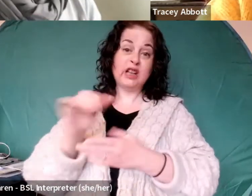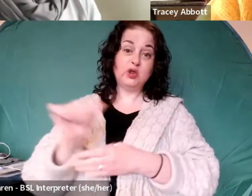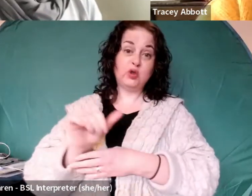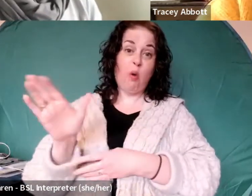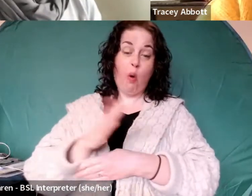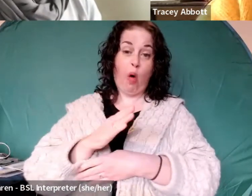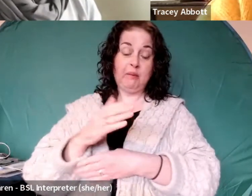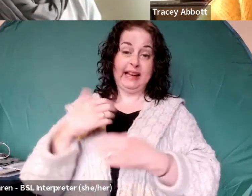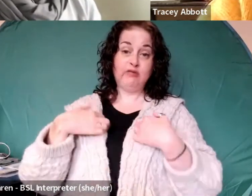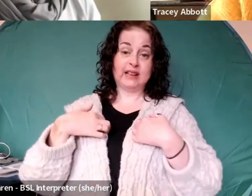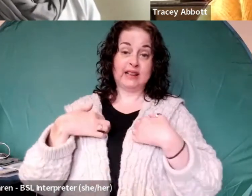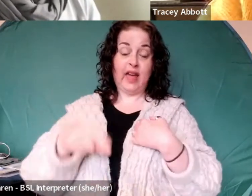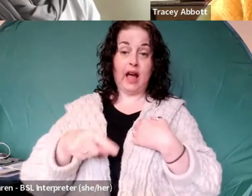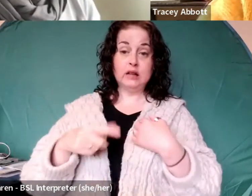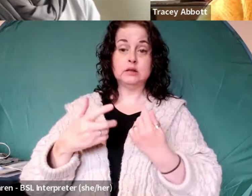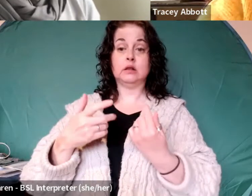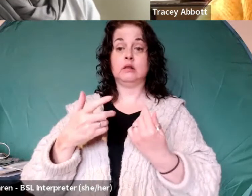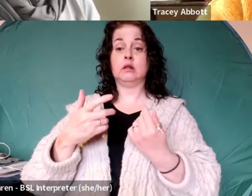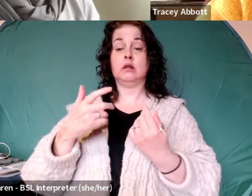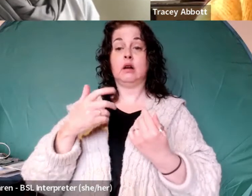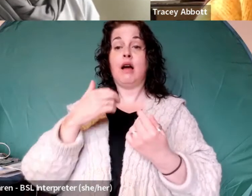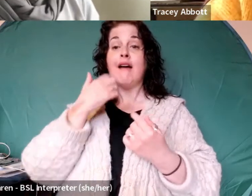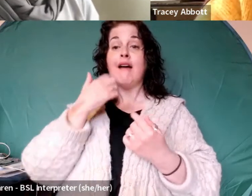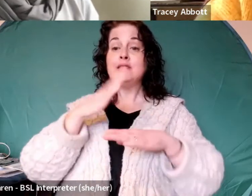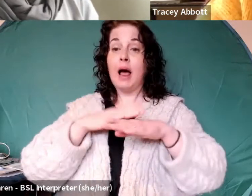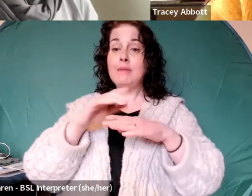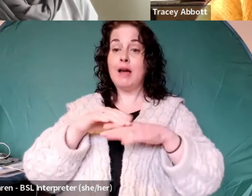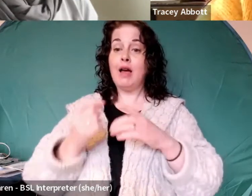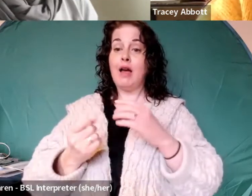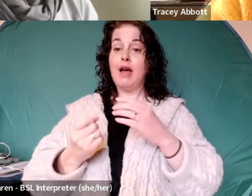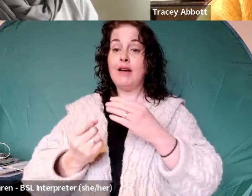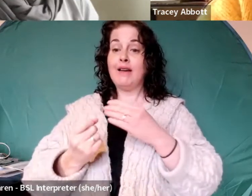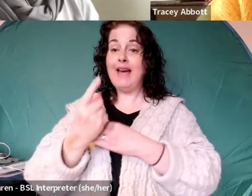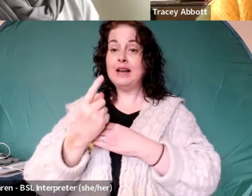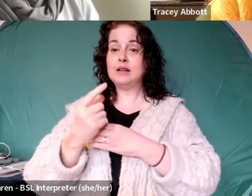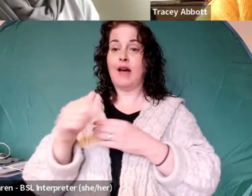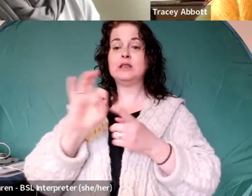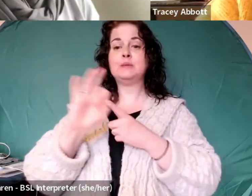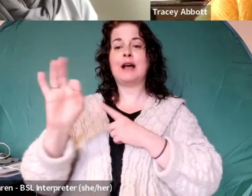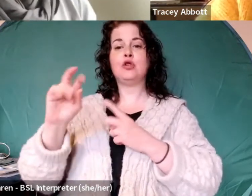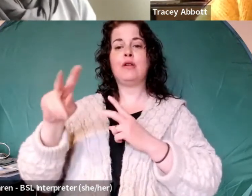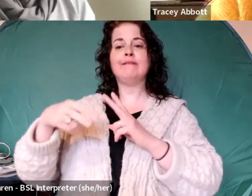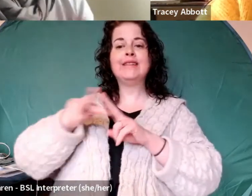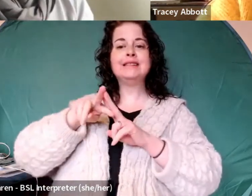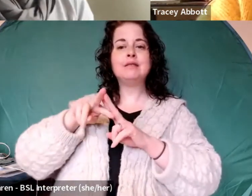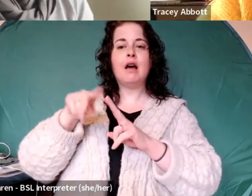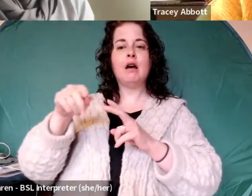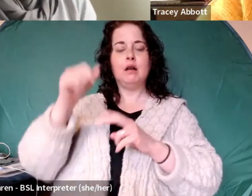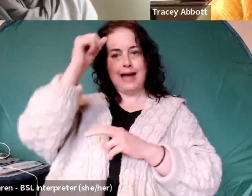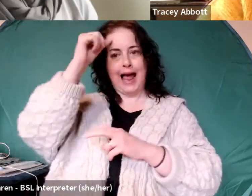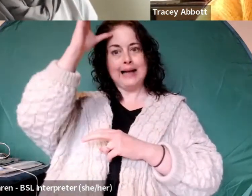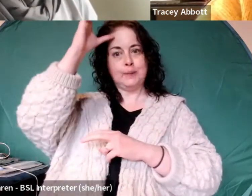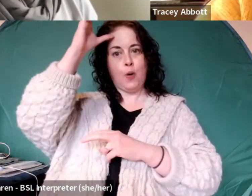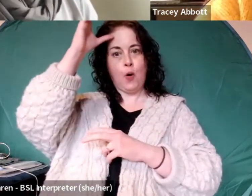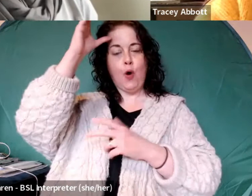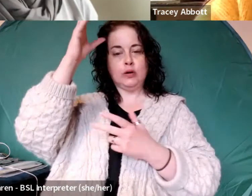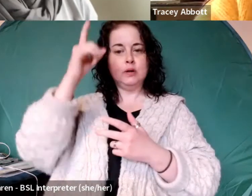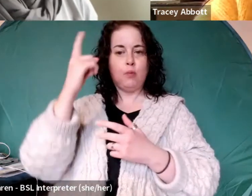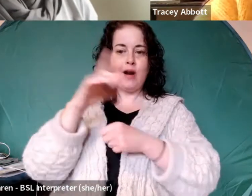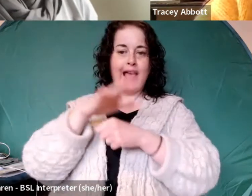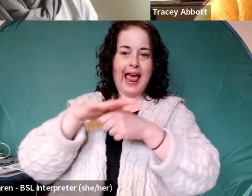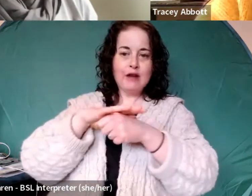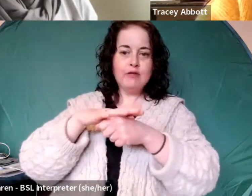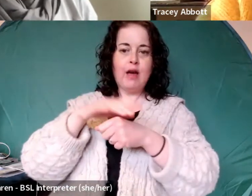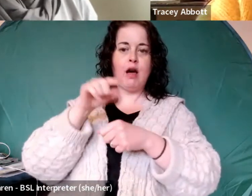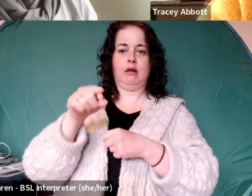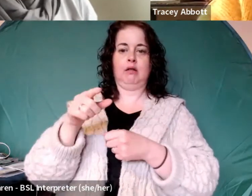everybody. And every time we have one of these events, we bring in a special guest who is an expert in a particular area around